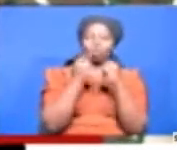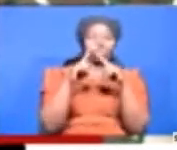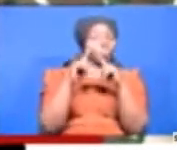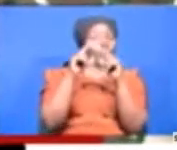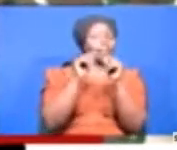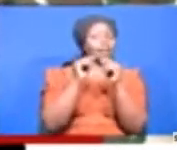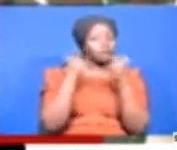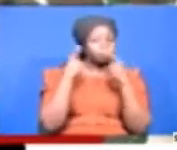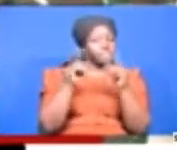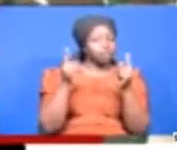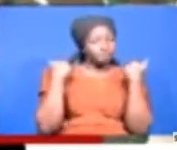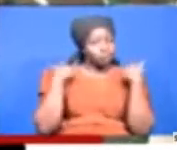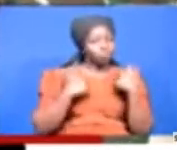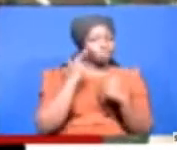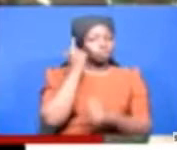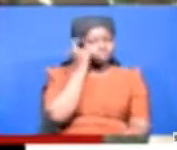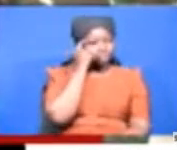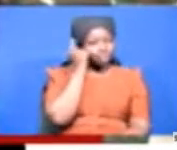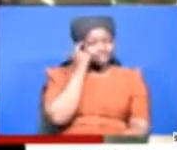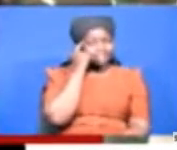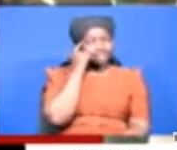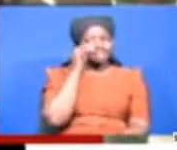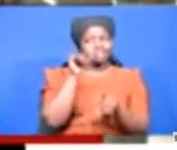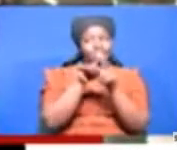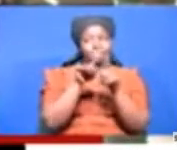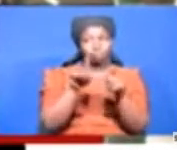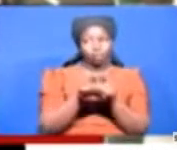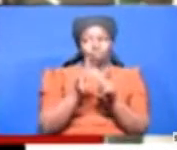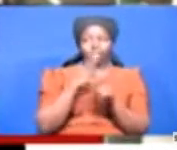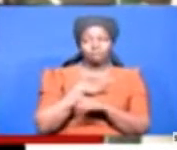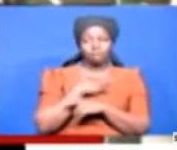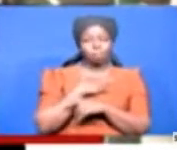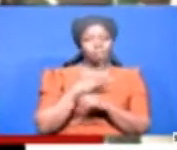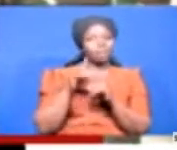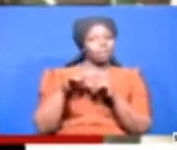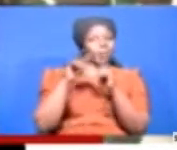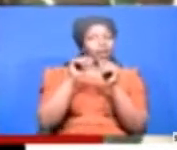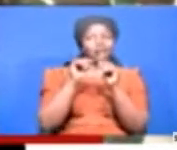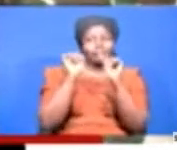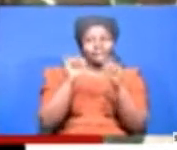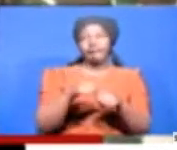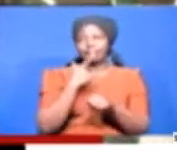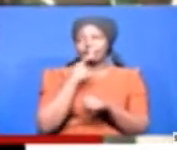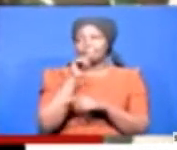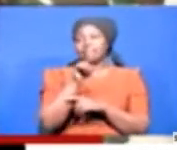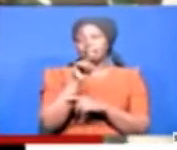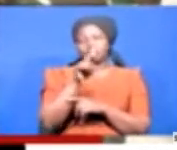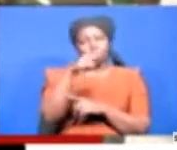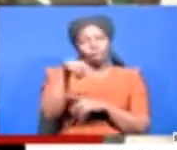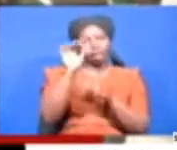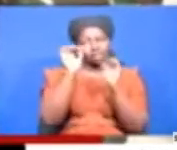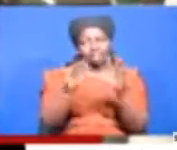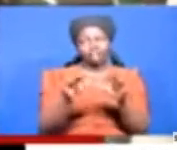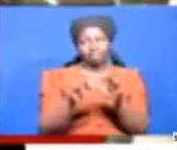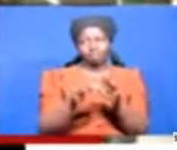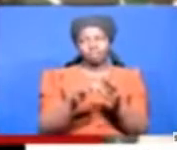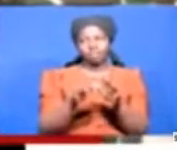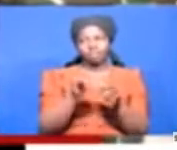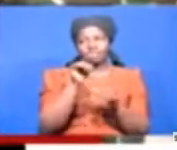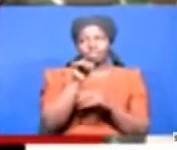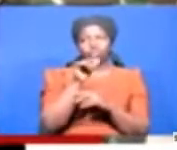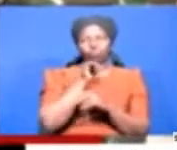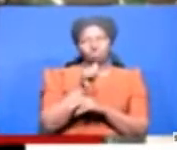think even in my slight words, I would say that that is not it's not proper. It is not human.